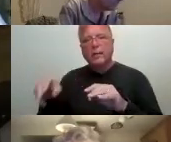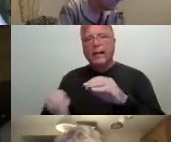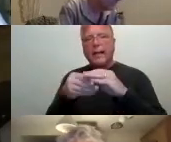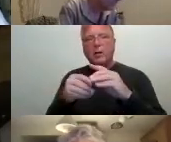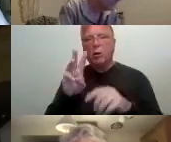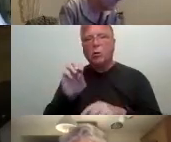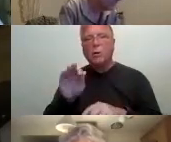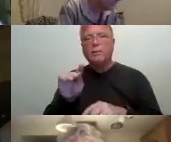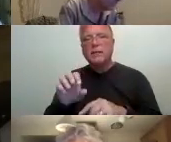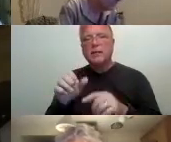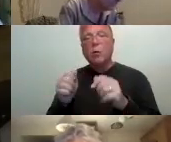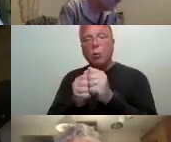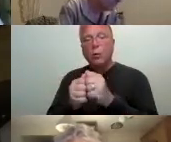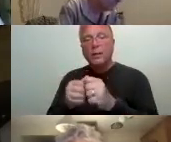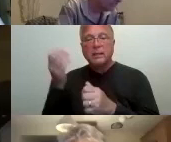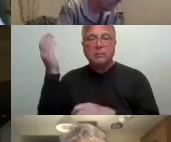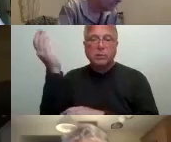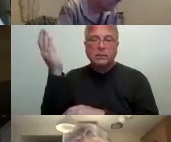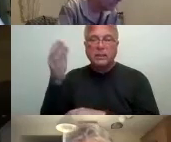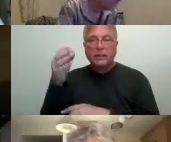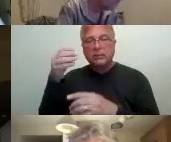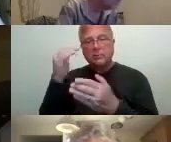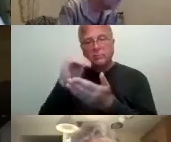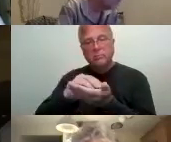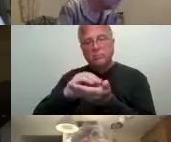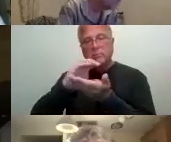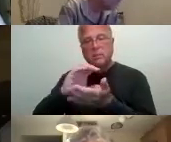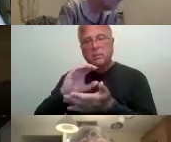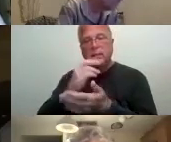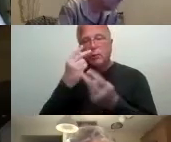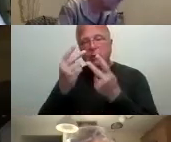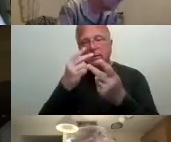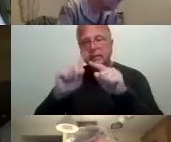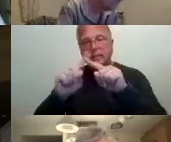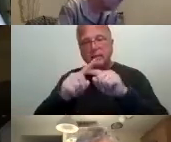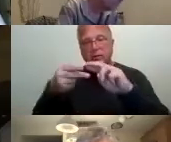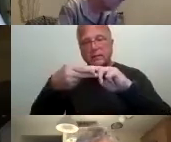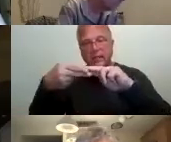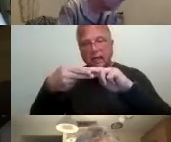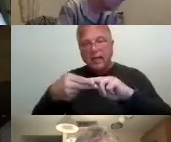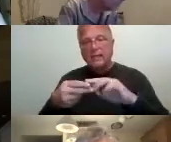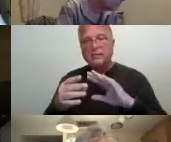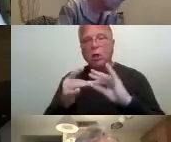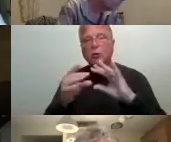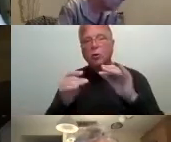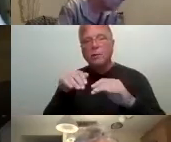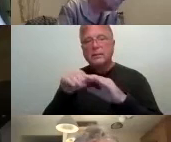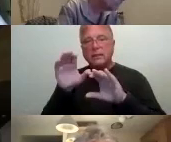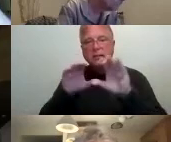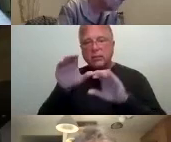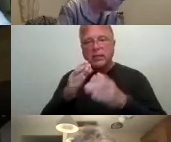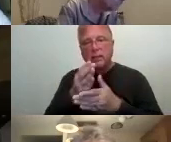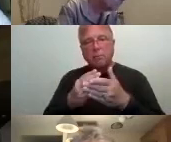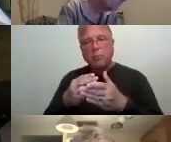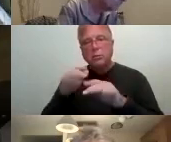with the presentation. So you'll be able to see all the different slides, all the comments in the chat, and all the questions that were recorded will be also